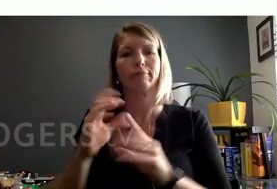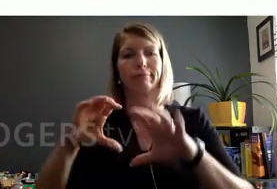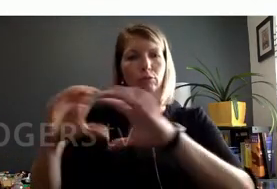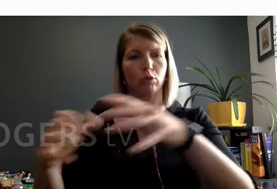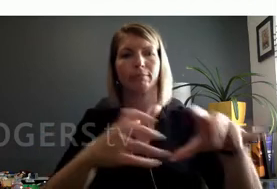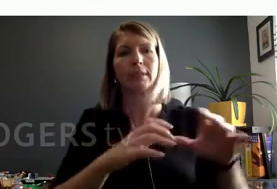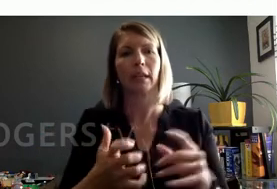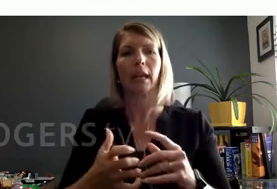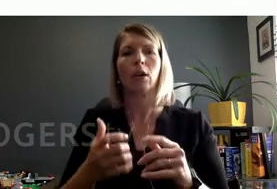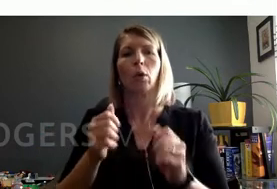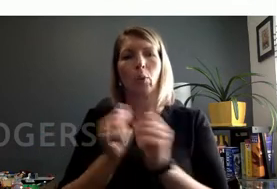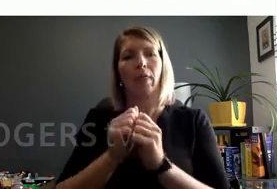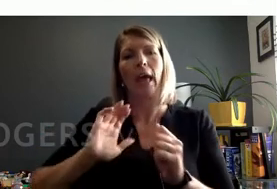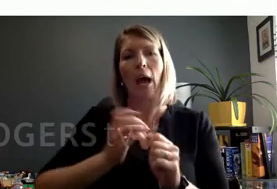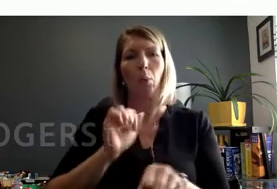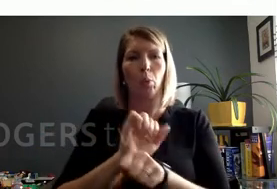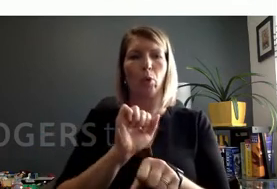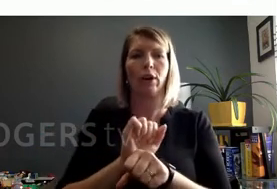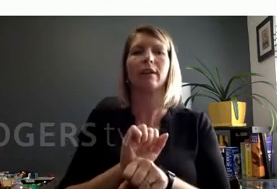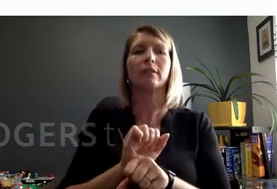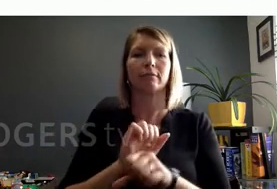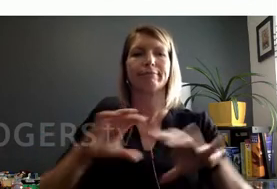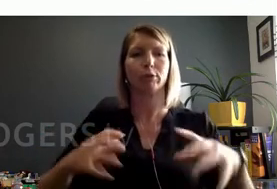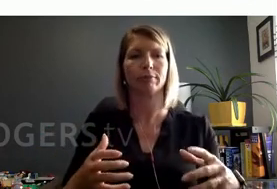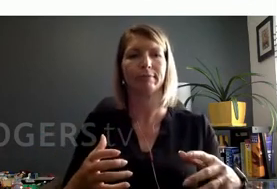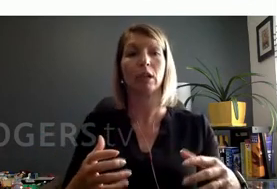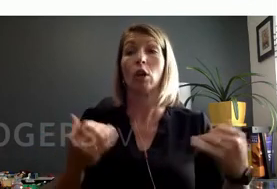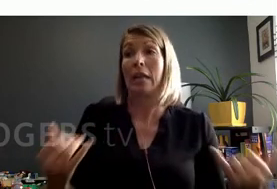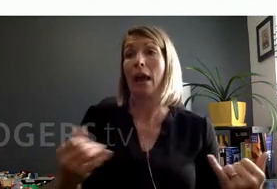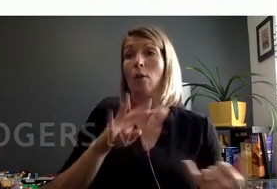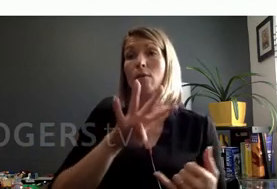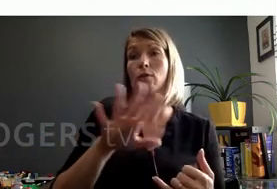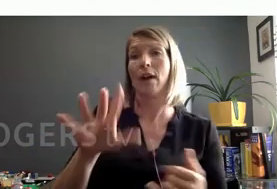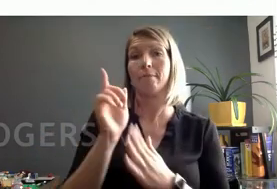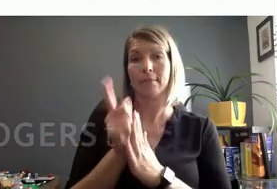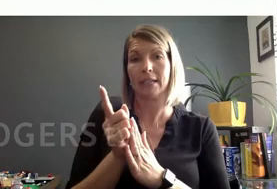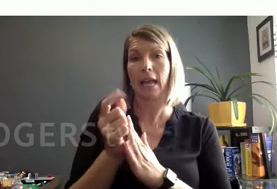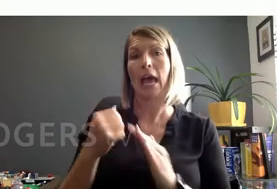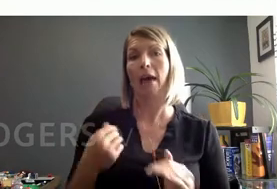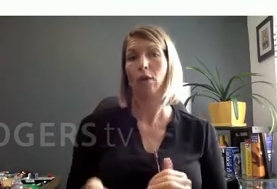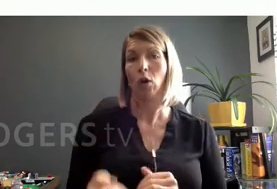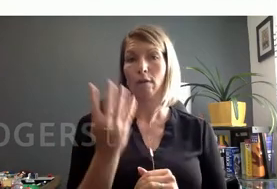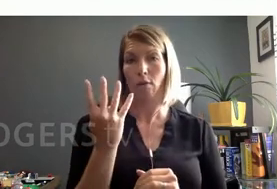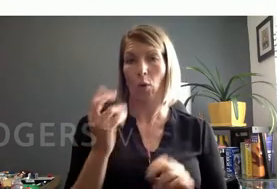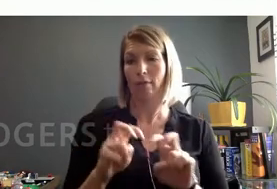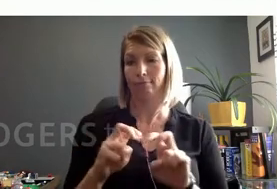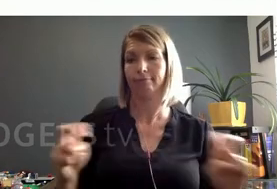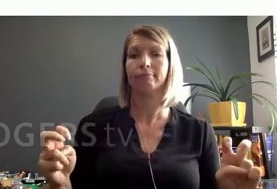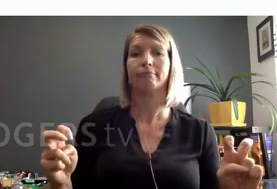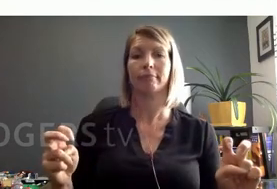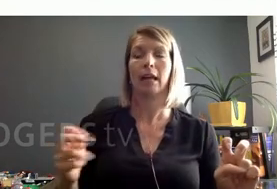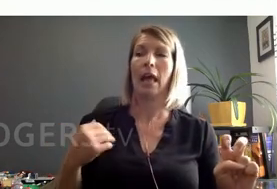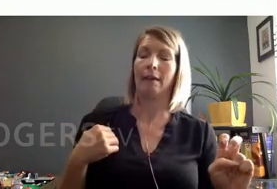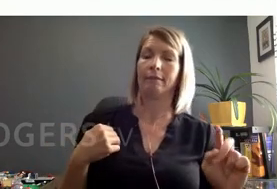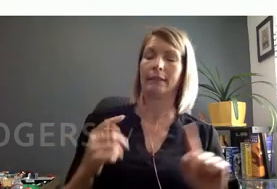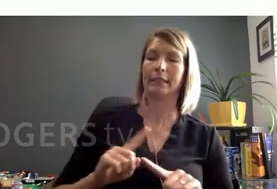today. So over the next 45 minutes, we will have four panelists who will bring significant and diverse experiences, insights,